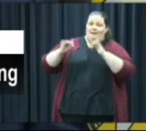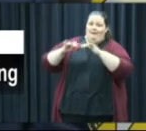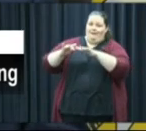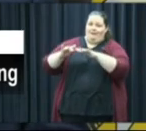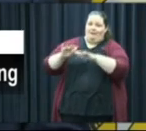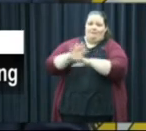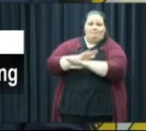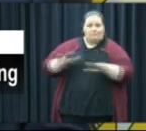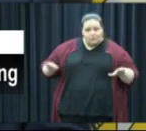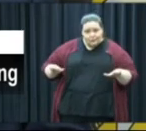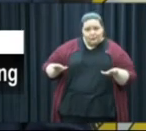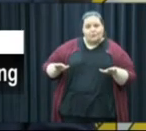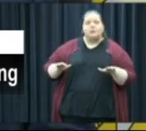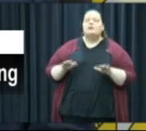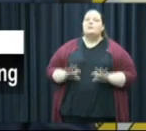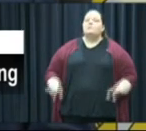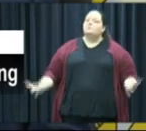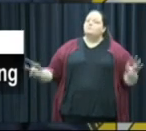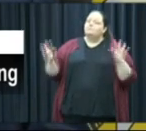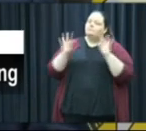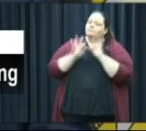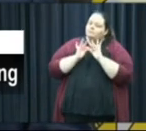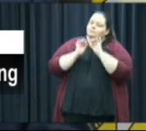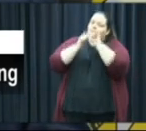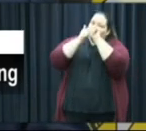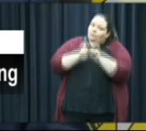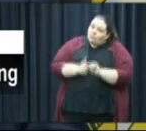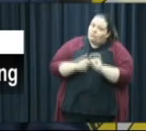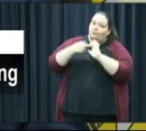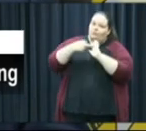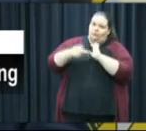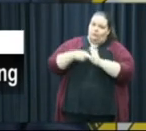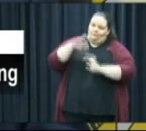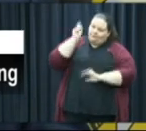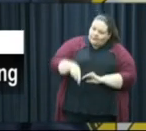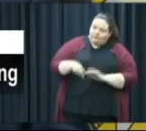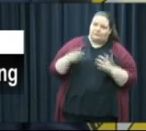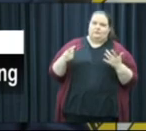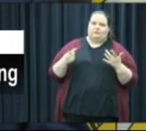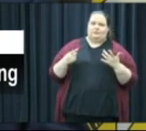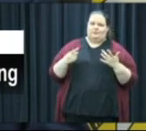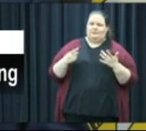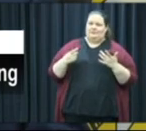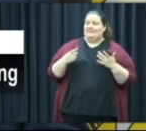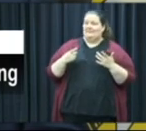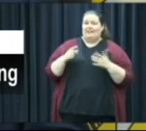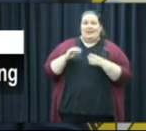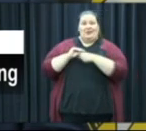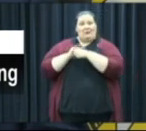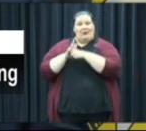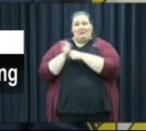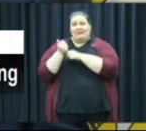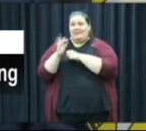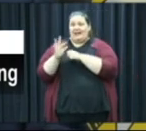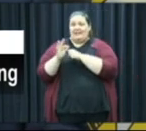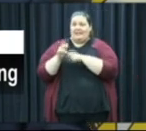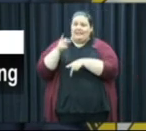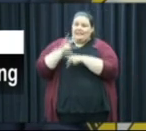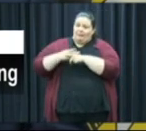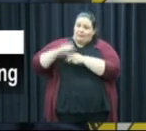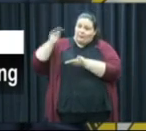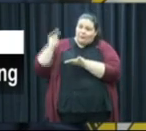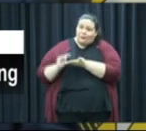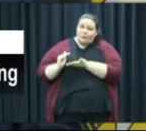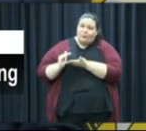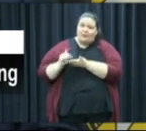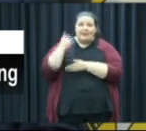considered. We must make sure that we follow these rules and we do not have an outbreak. And some of these activities foster the very